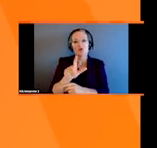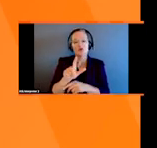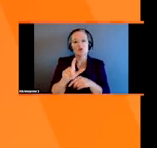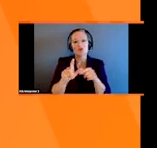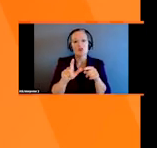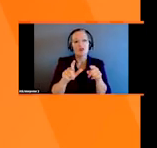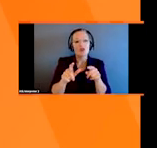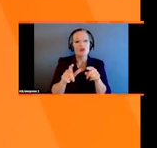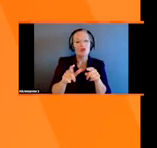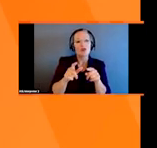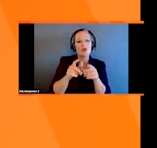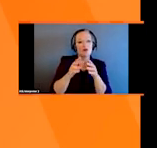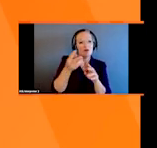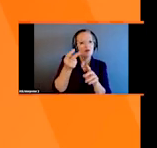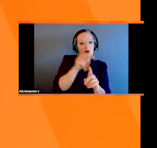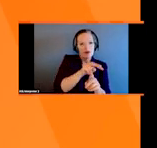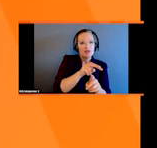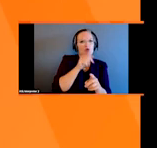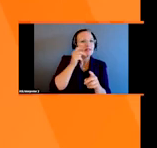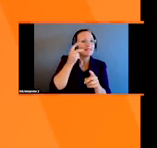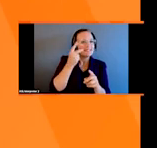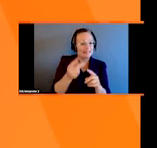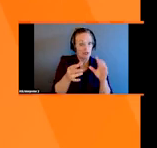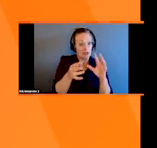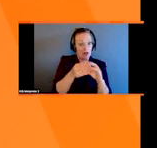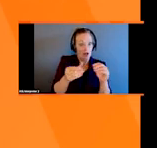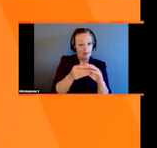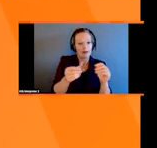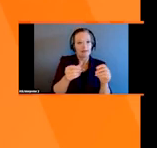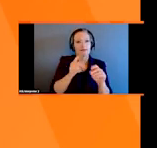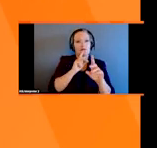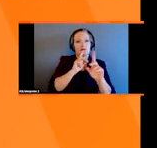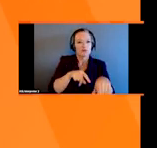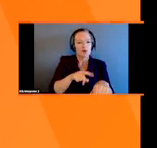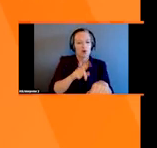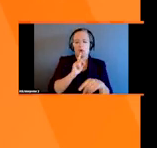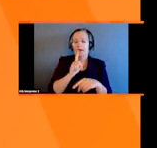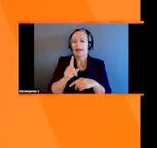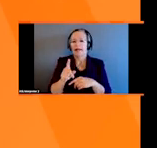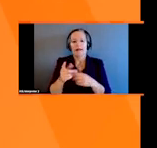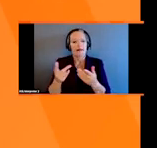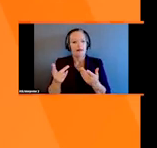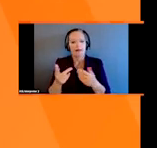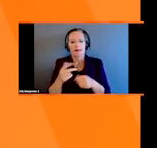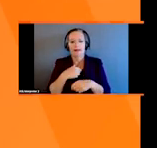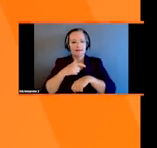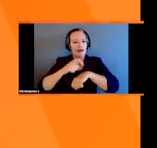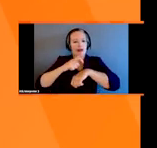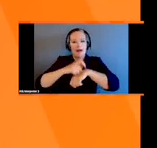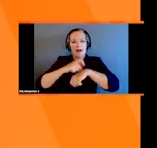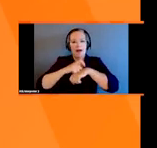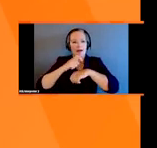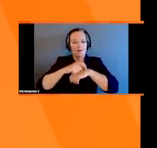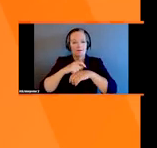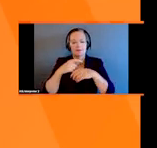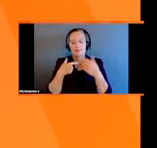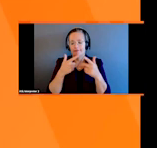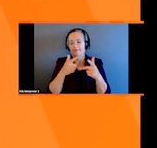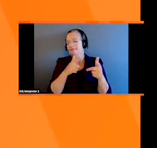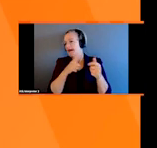and reply to people. You can get sucked right into a social media platform and there goes 2 hours out of your day and you don't get any value out of